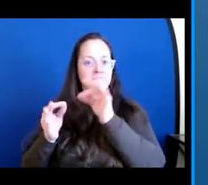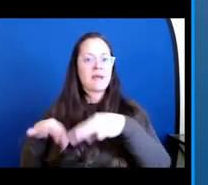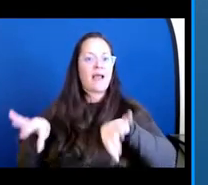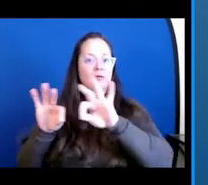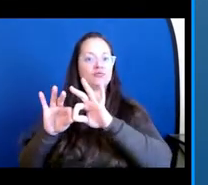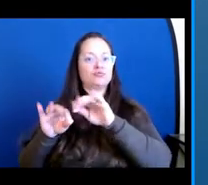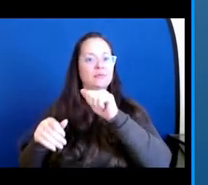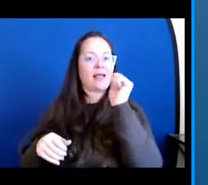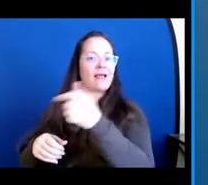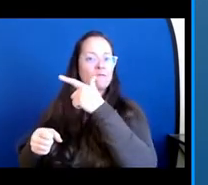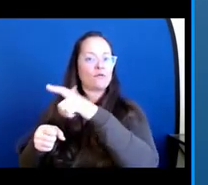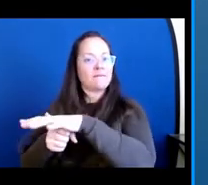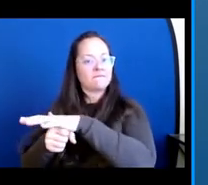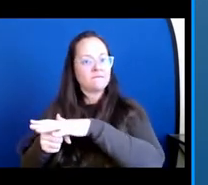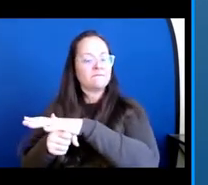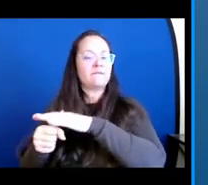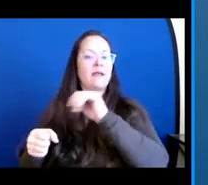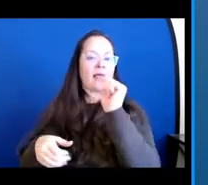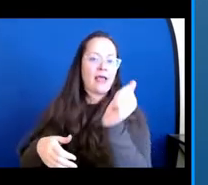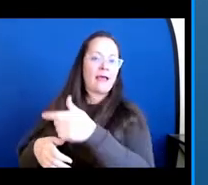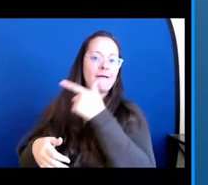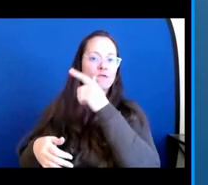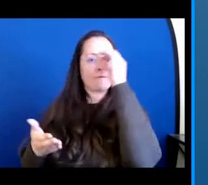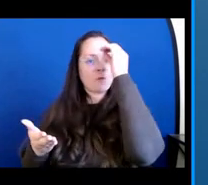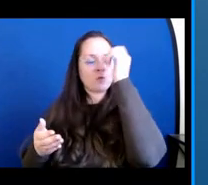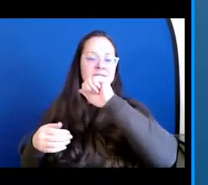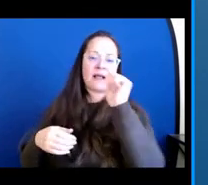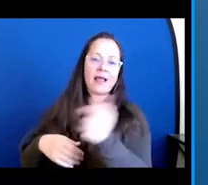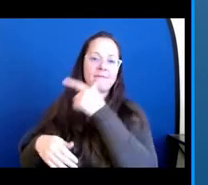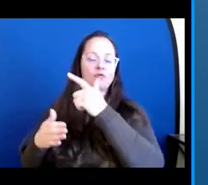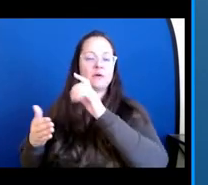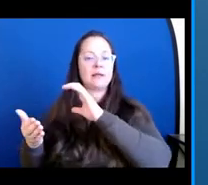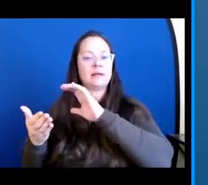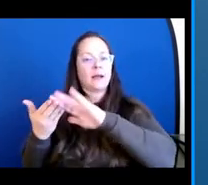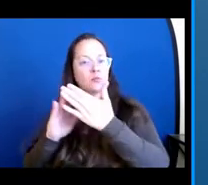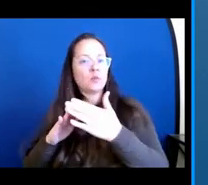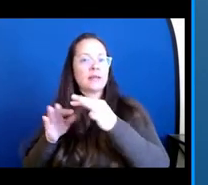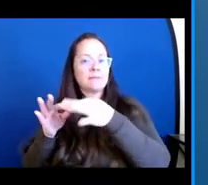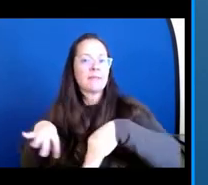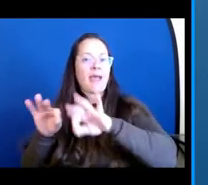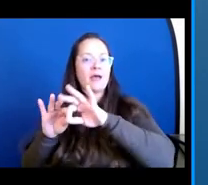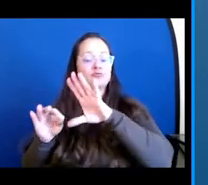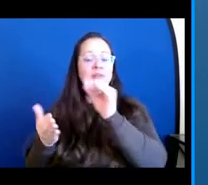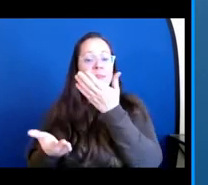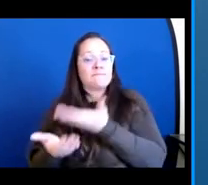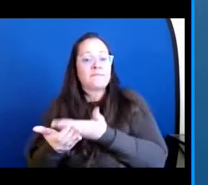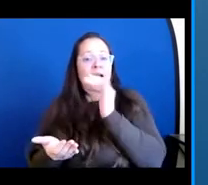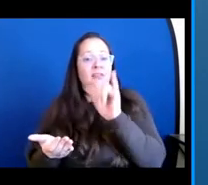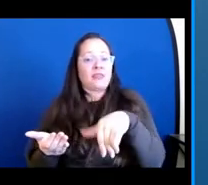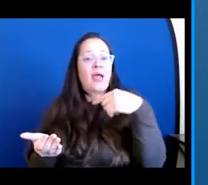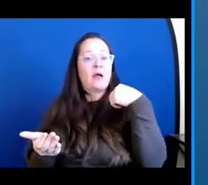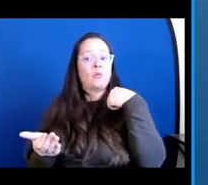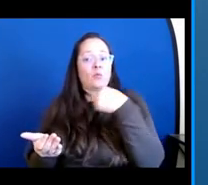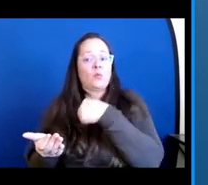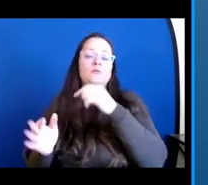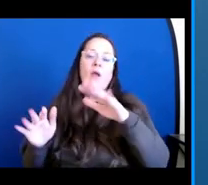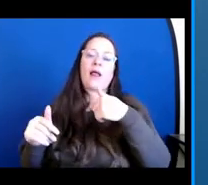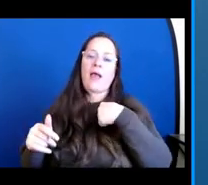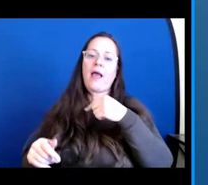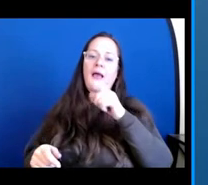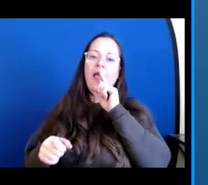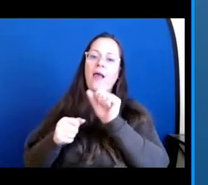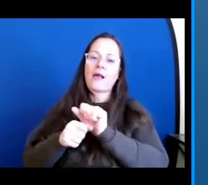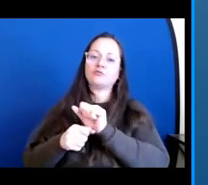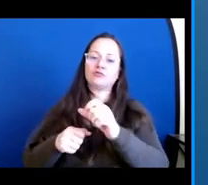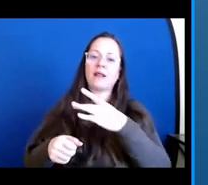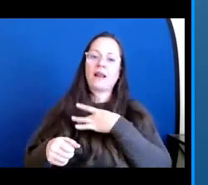matters every voice matters every Community matters the fact that we are saying I I actually like I think it's going to be